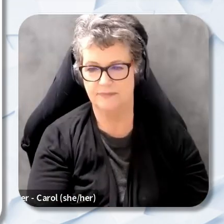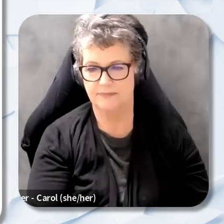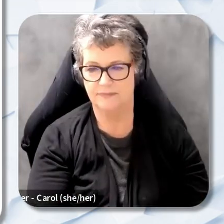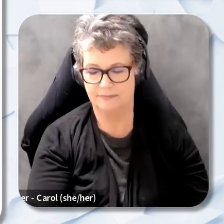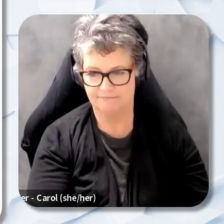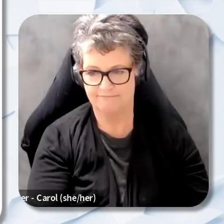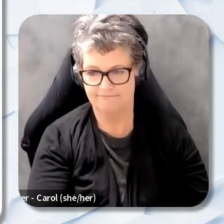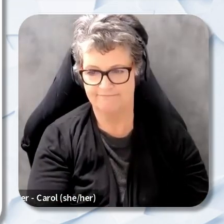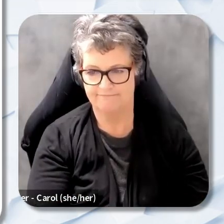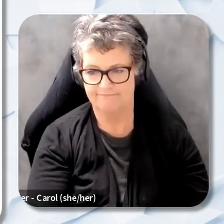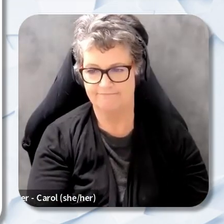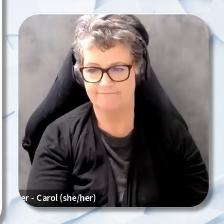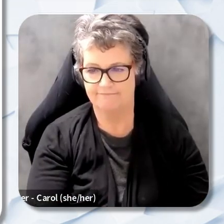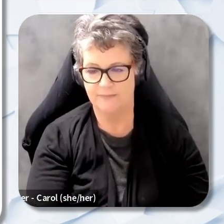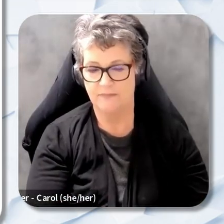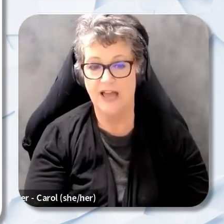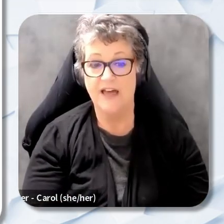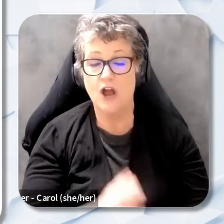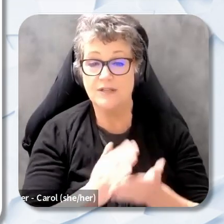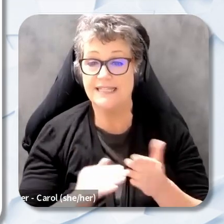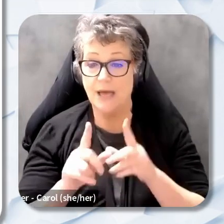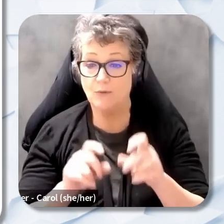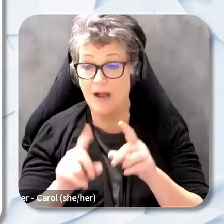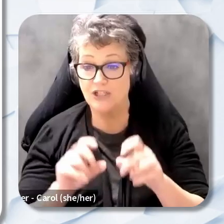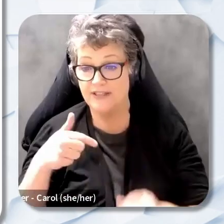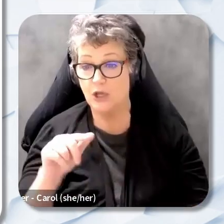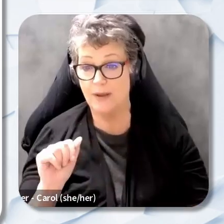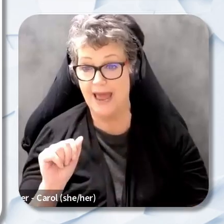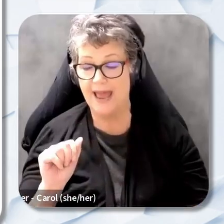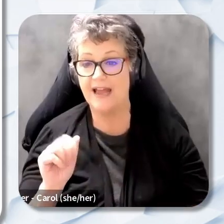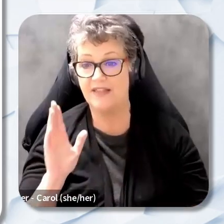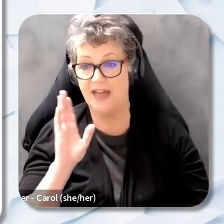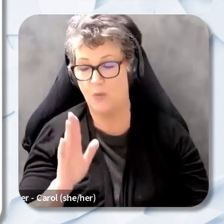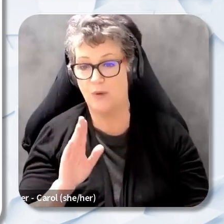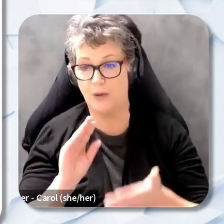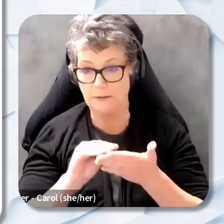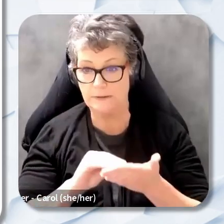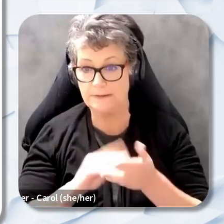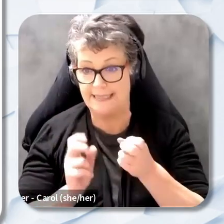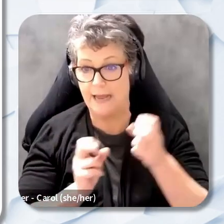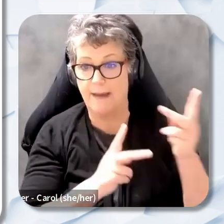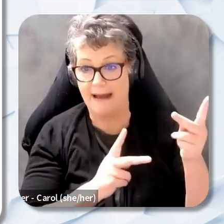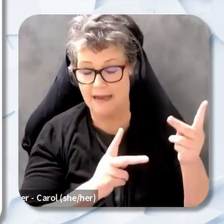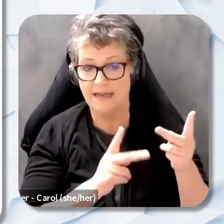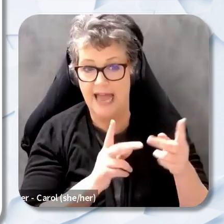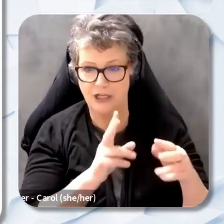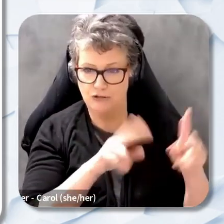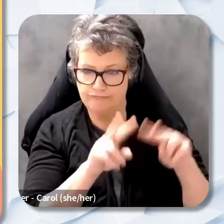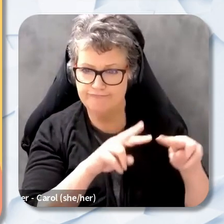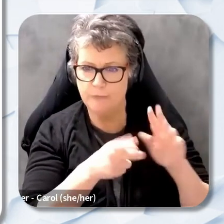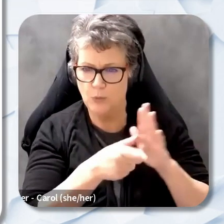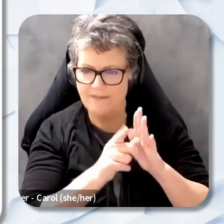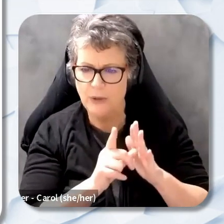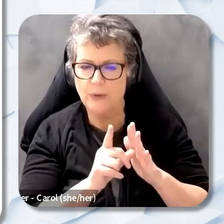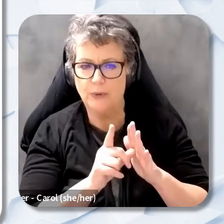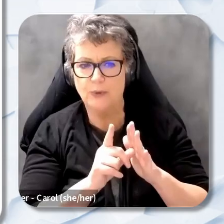Perfect. All right. So there are some questions in the Q&A that we will take back and review a little bit more